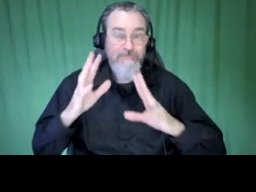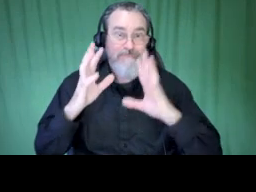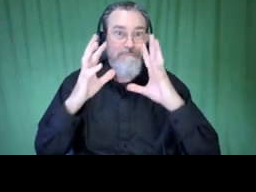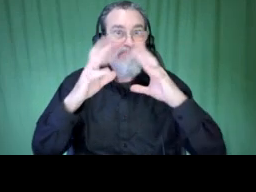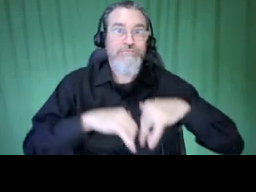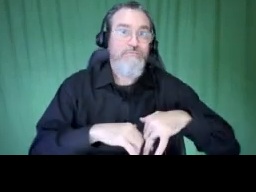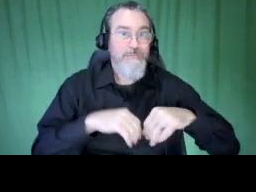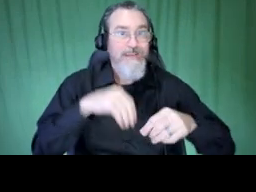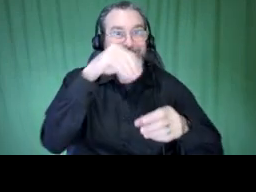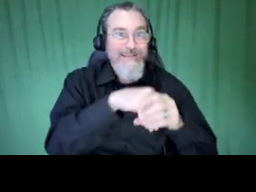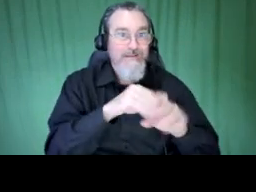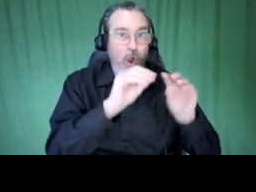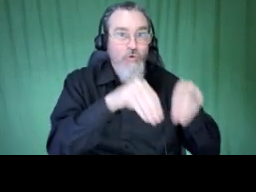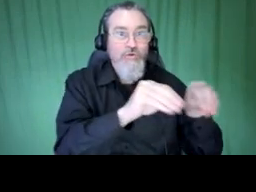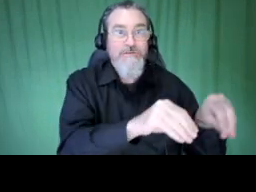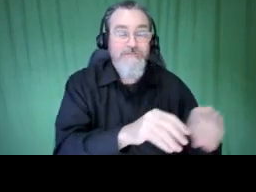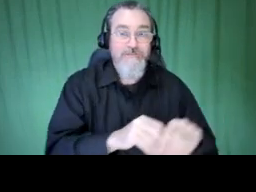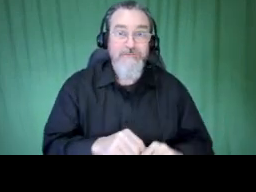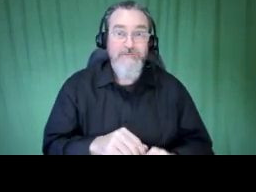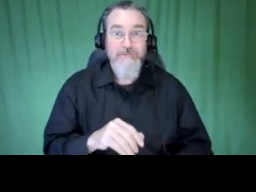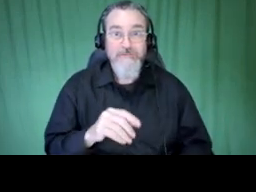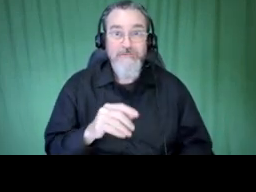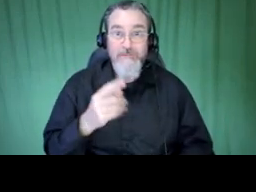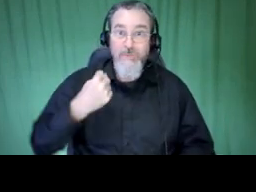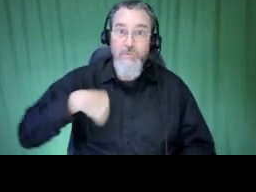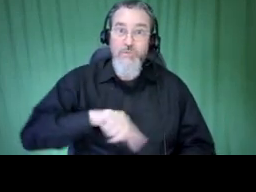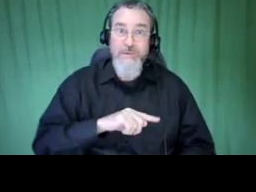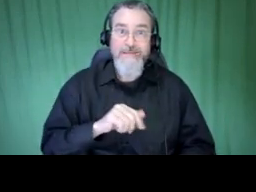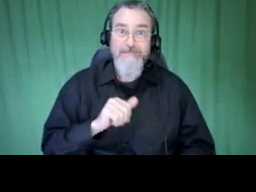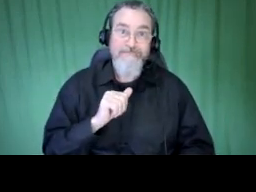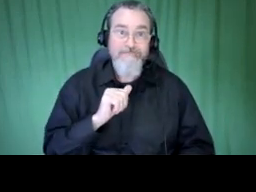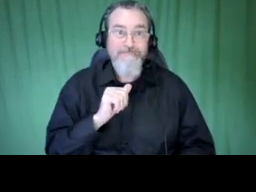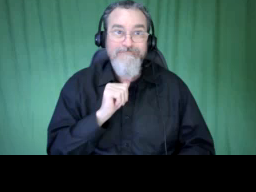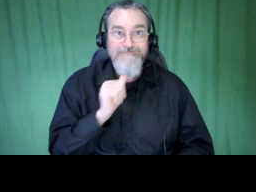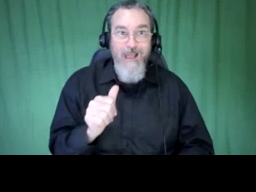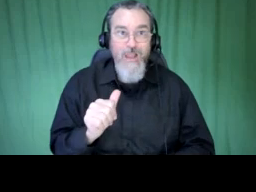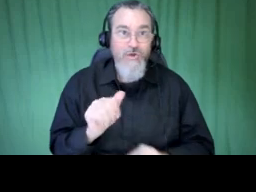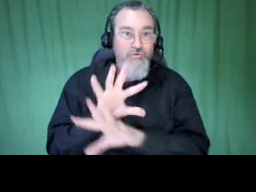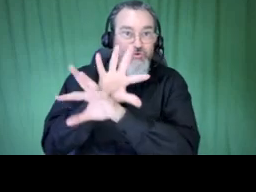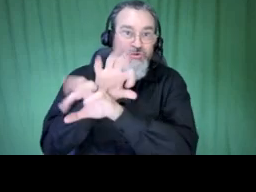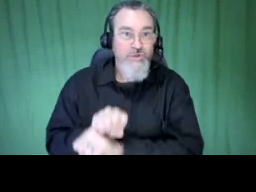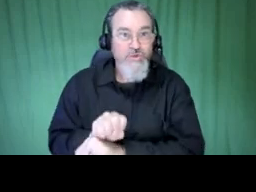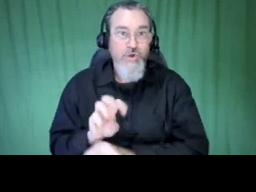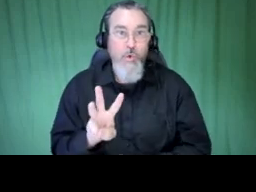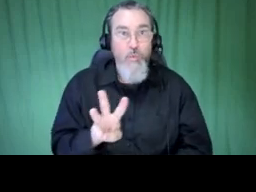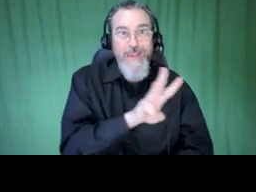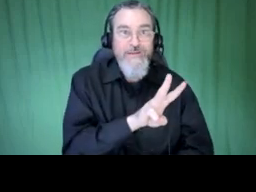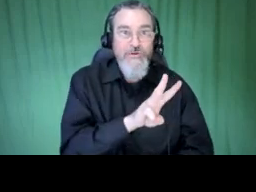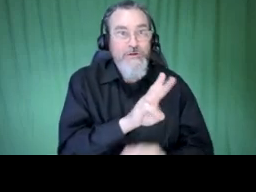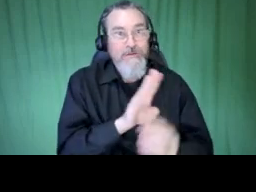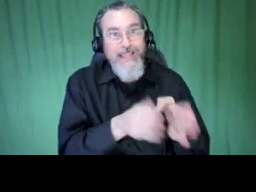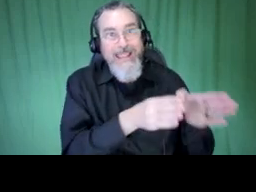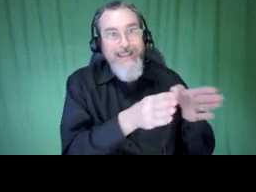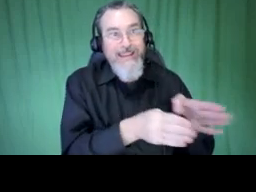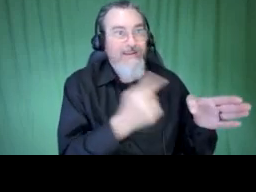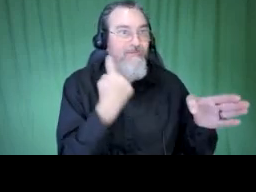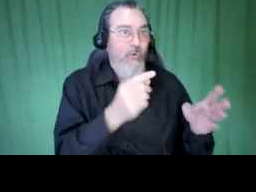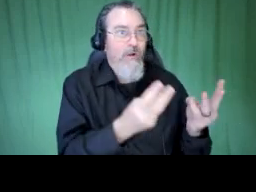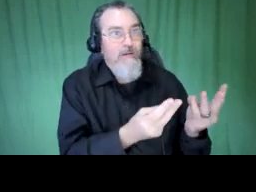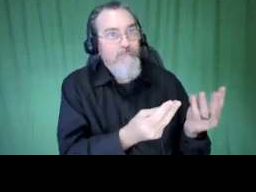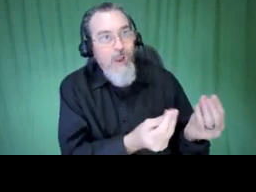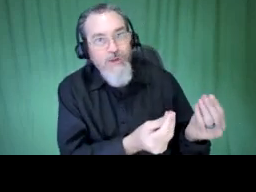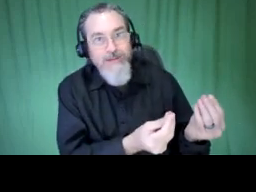California, despite our lack of traditional Western sense of planning for land use or